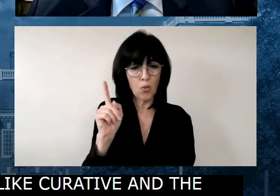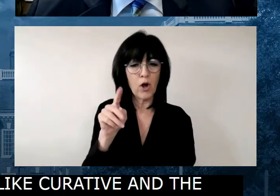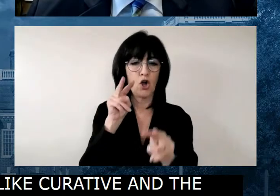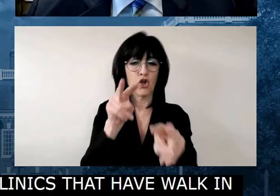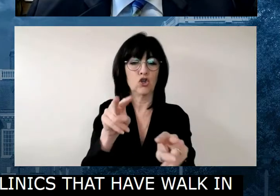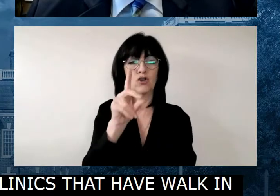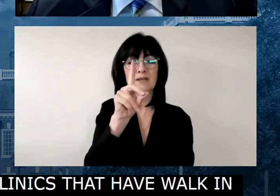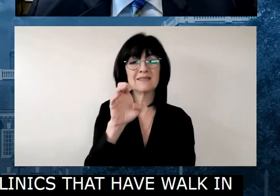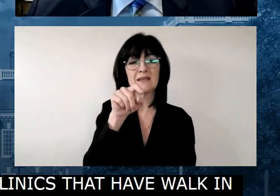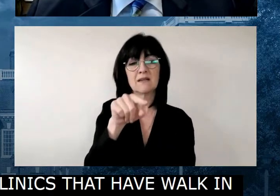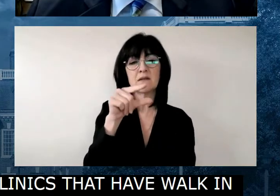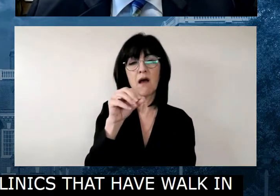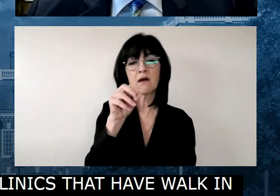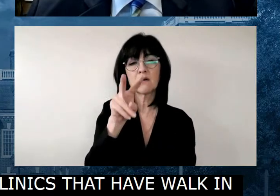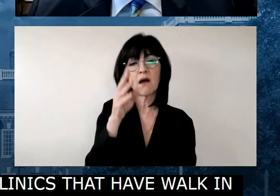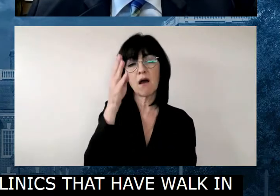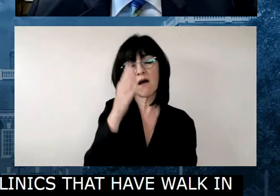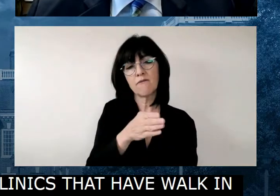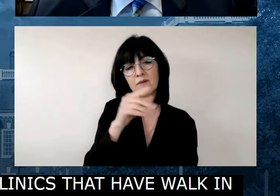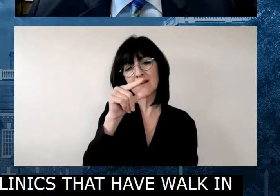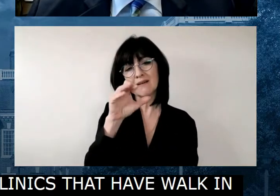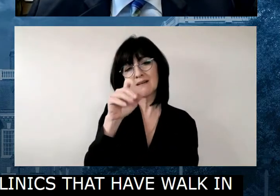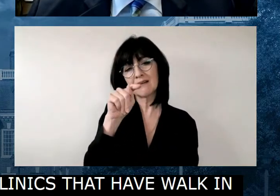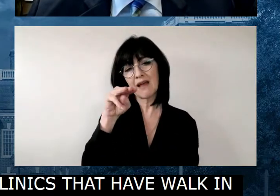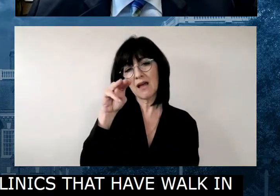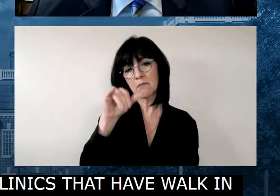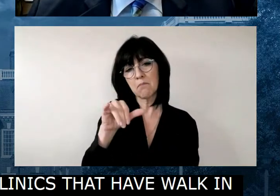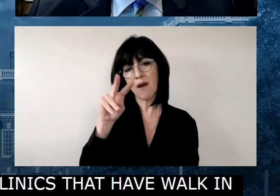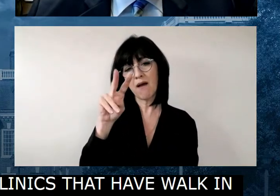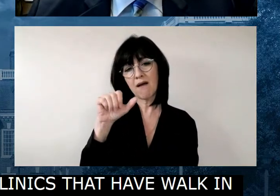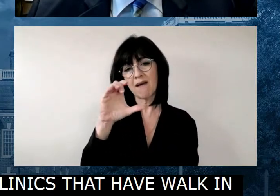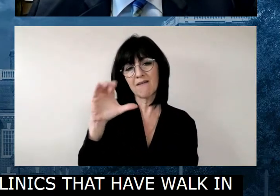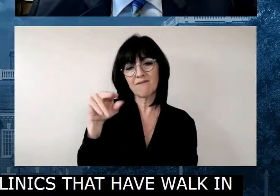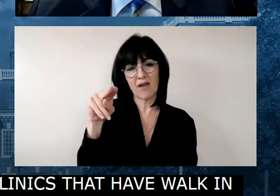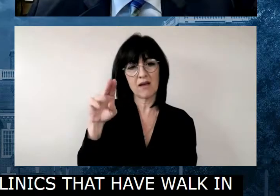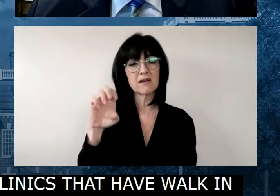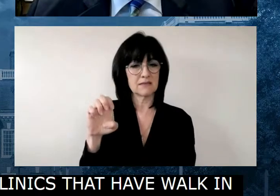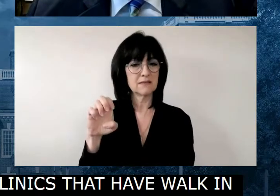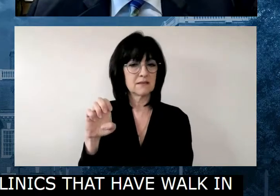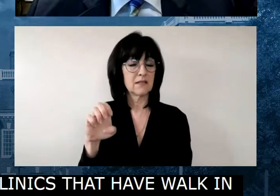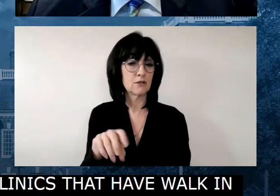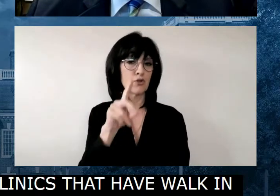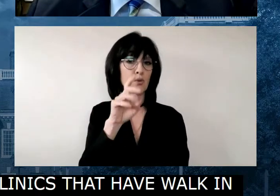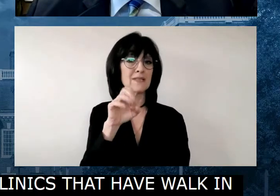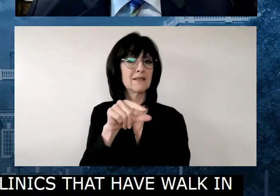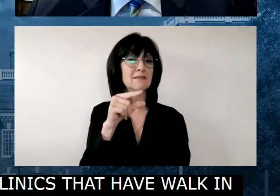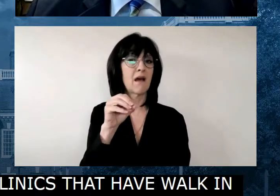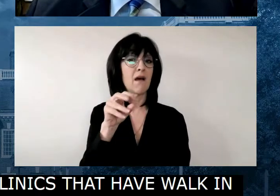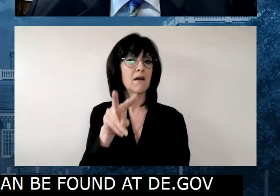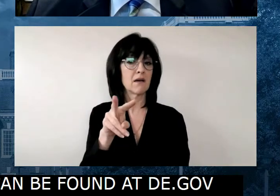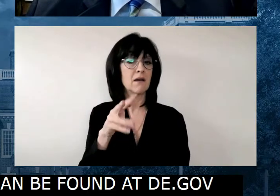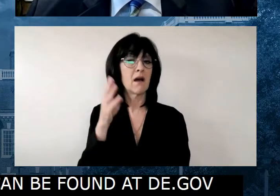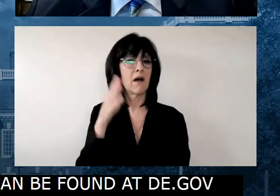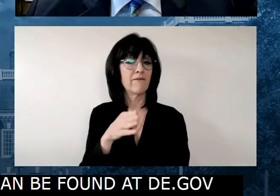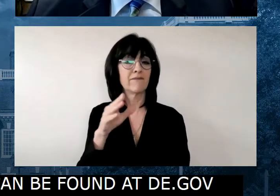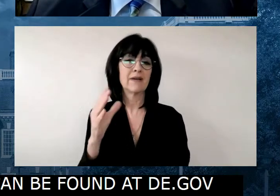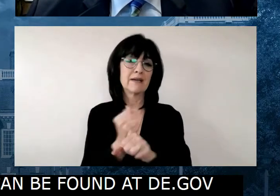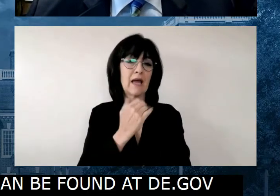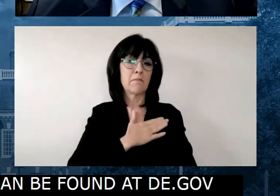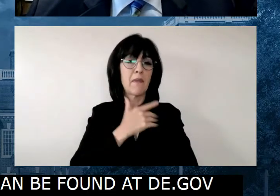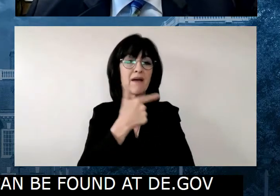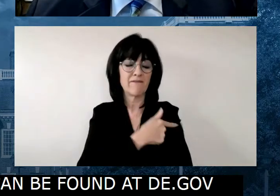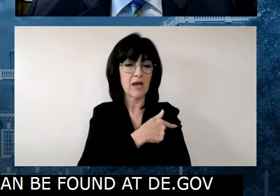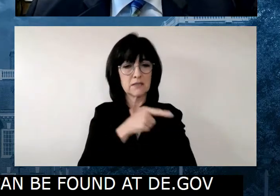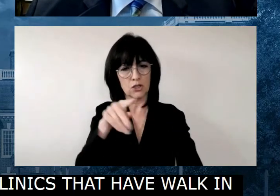de.gov/getmyvaccine. It gives you a lot of options, finding something that's in your backyard. And then Dr. Tate talked about the logistics of getting